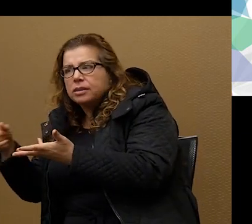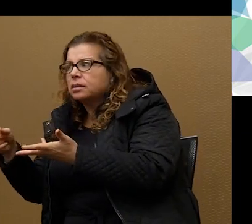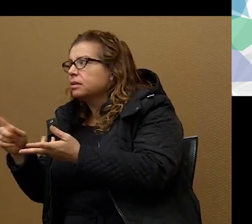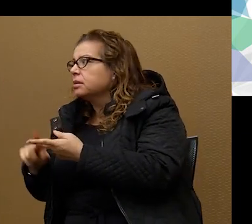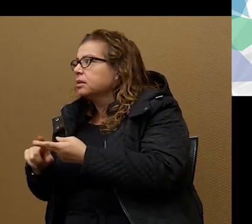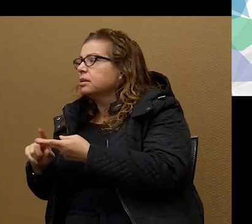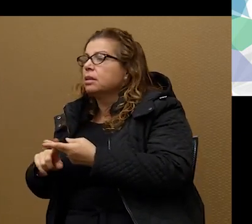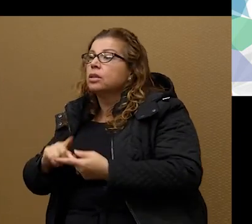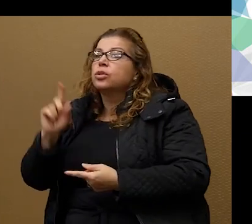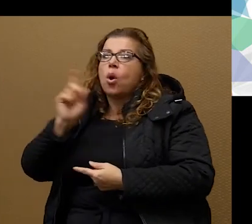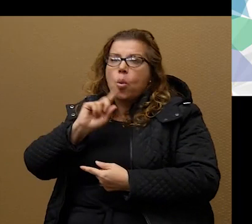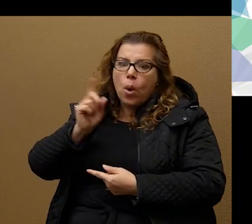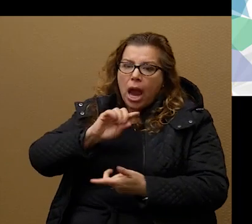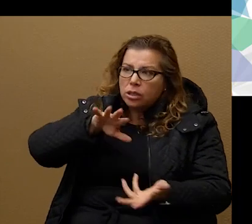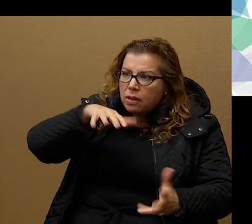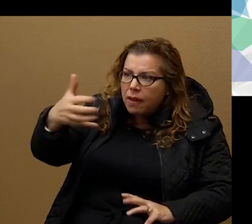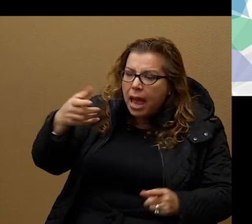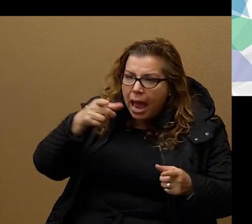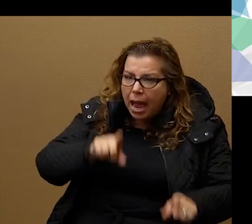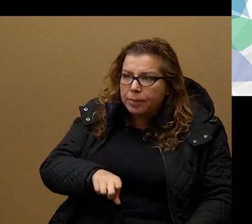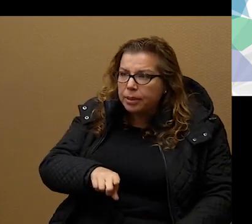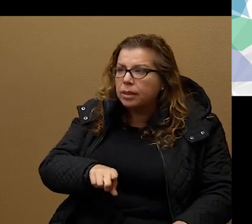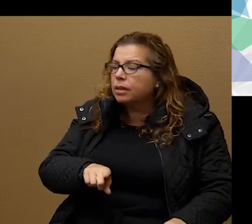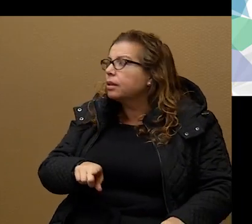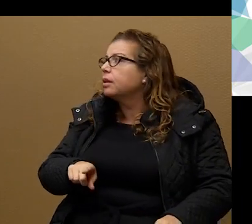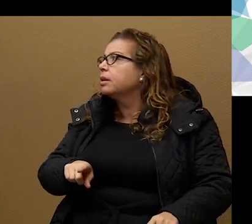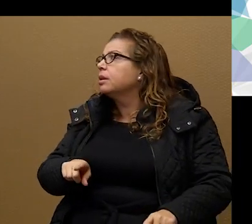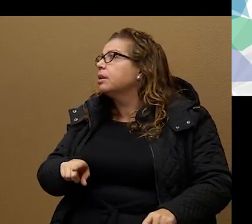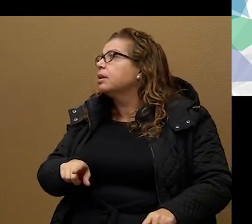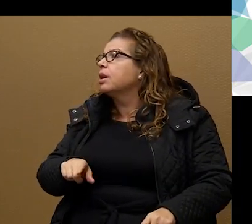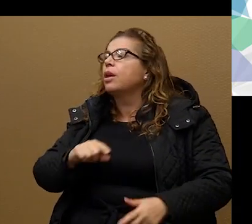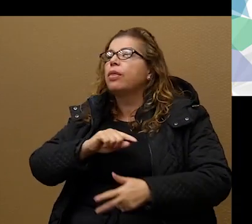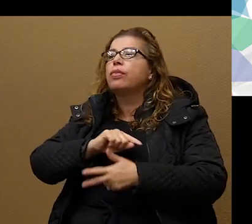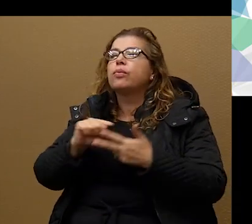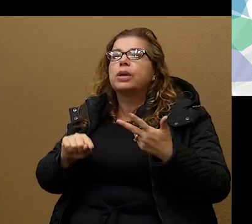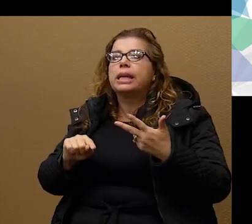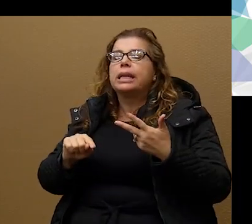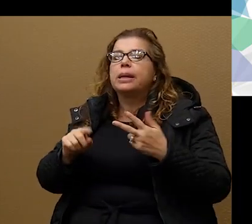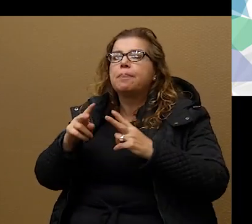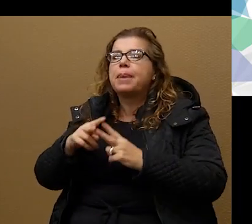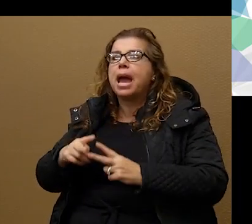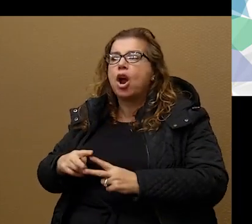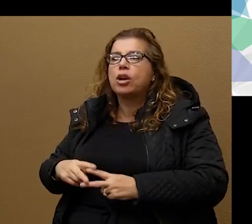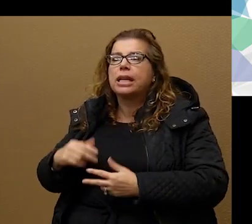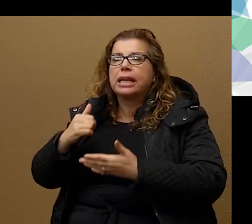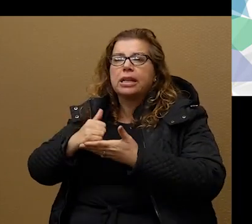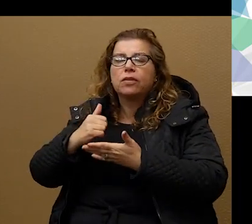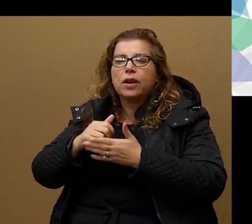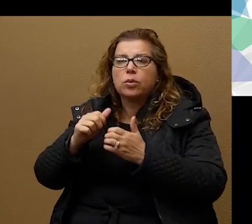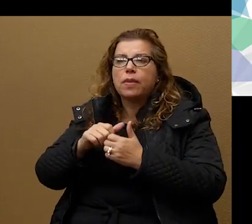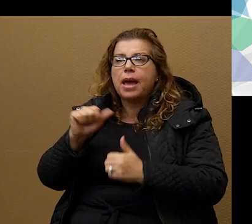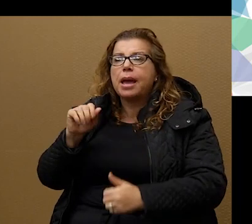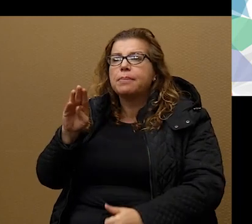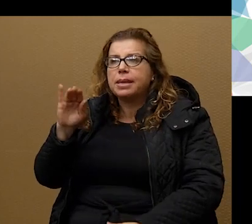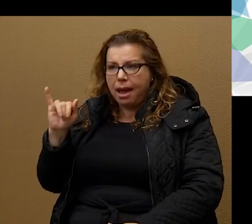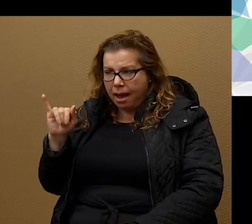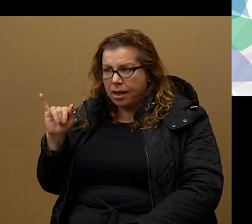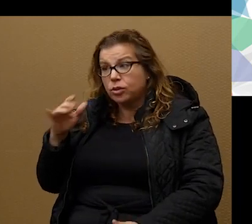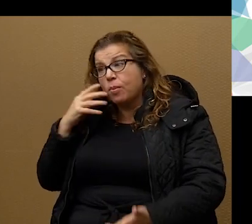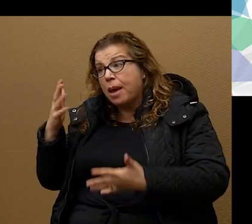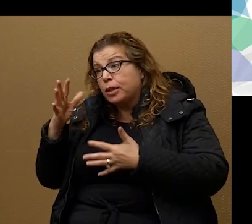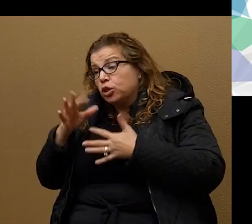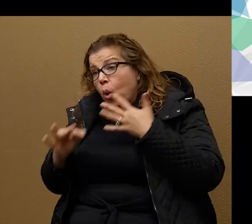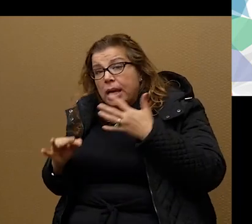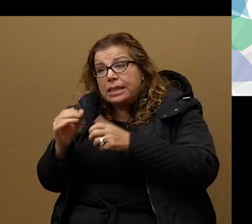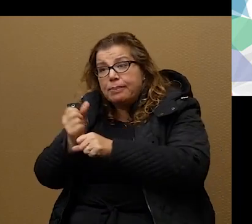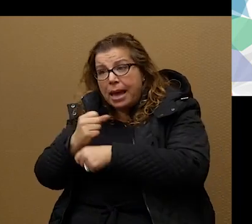Where is it happening? 3, pair the intervention with the ABI strategy. So this might be choice making.